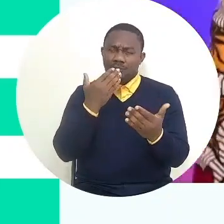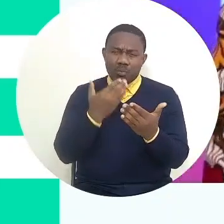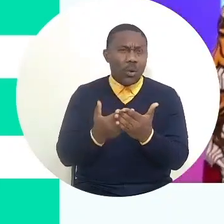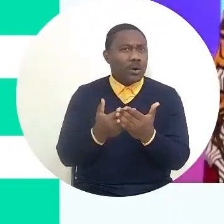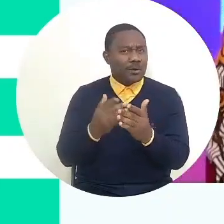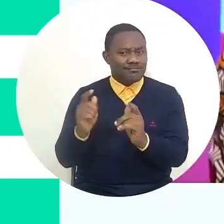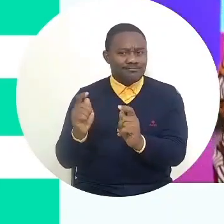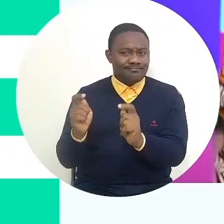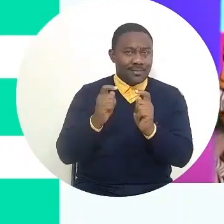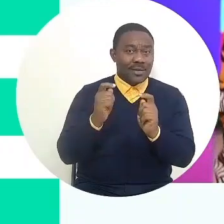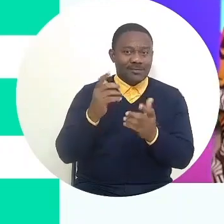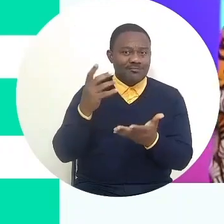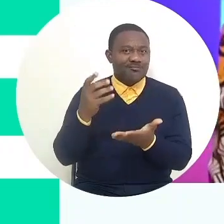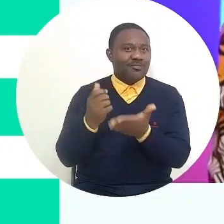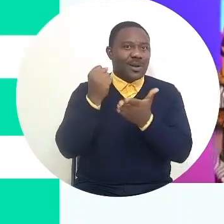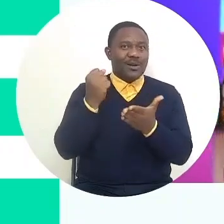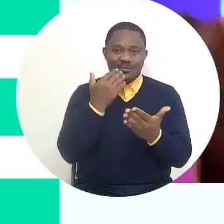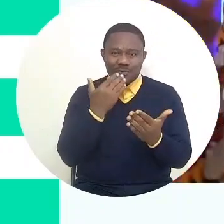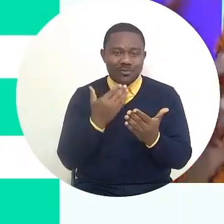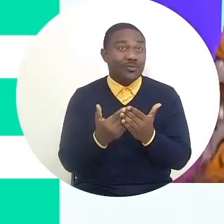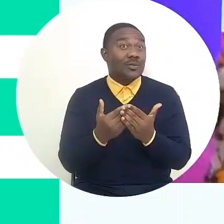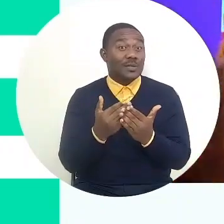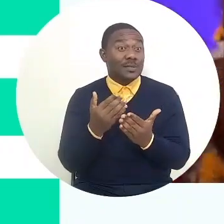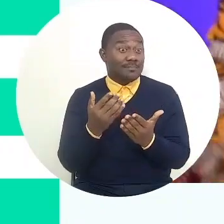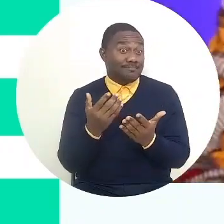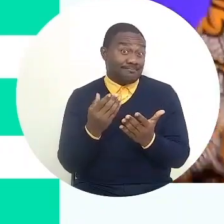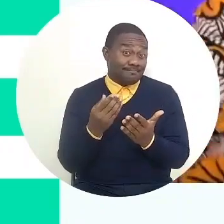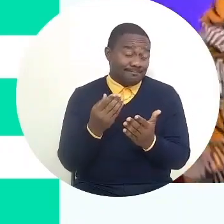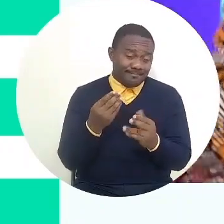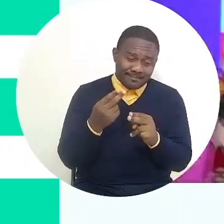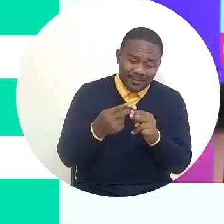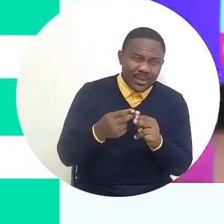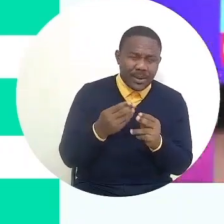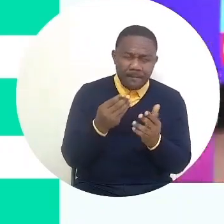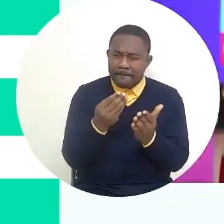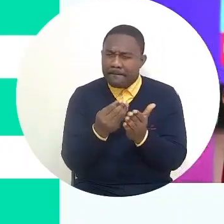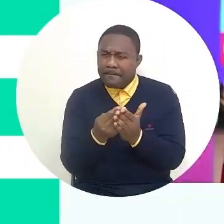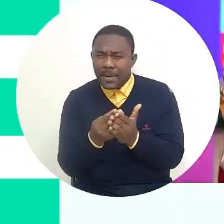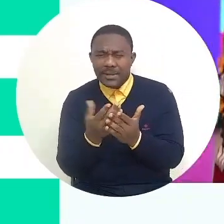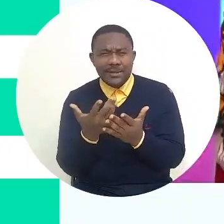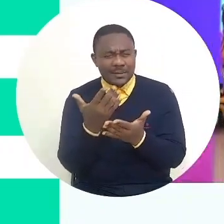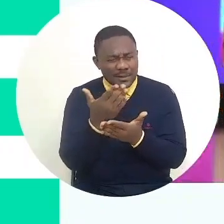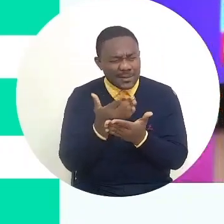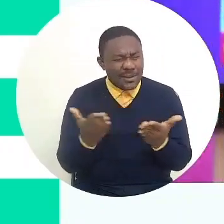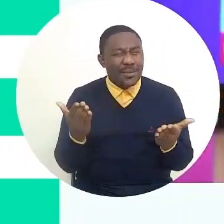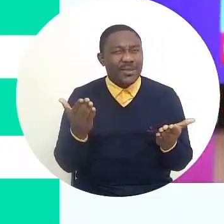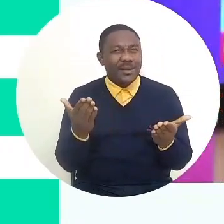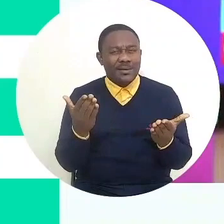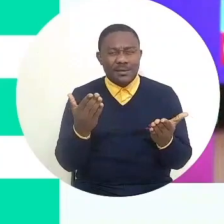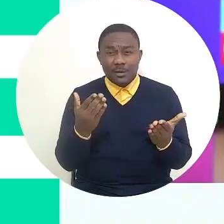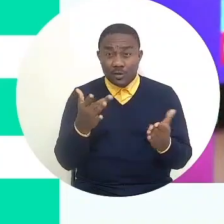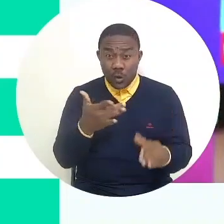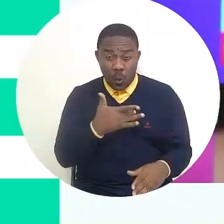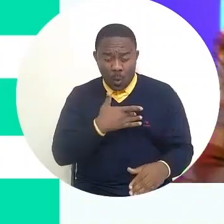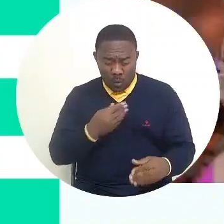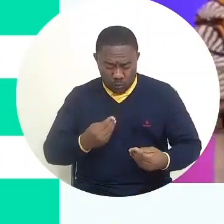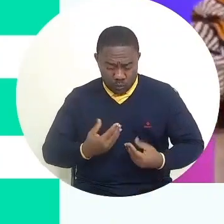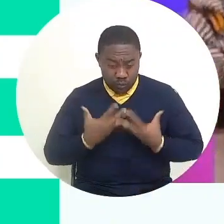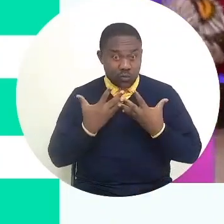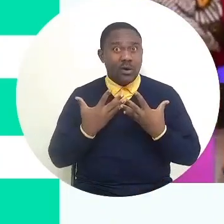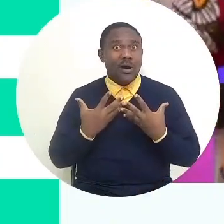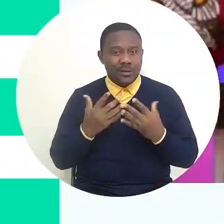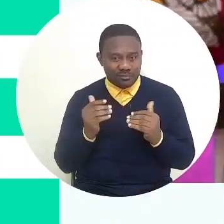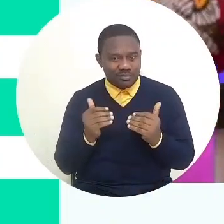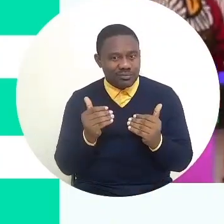earn. Then your purpose also should earn you money, name, earn you something, income. If the passion, what you are passionate about is not earning,